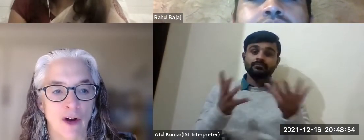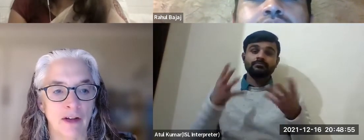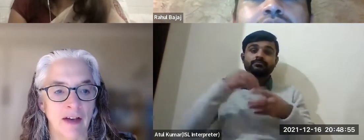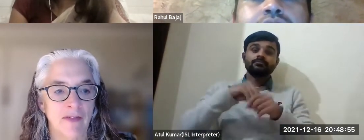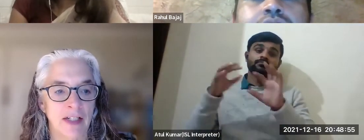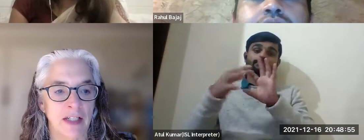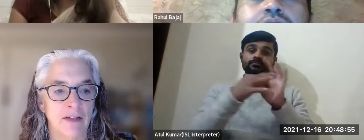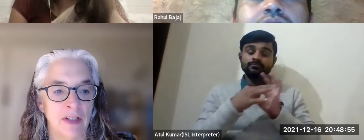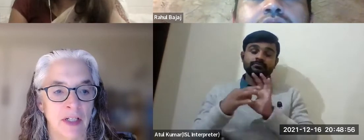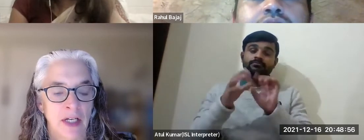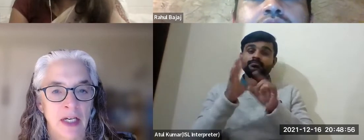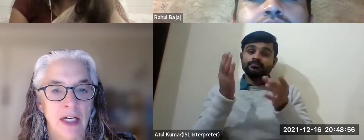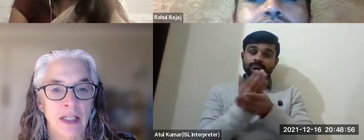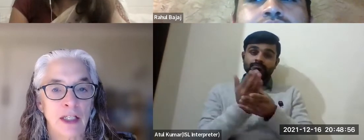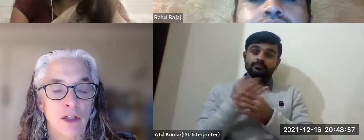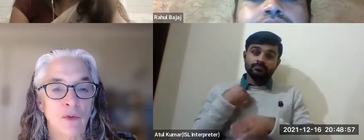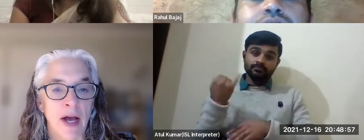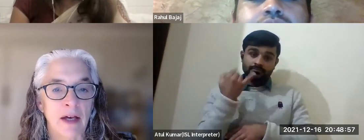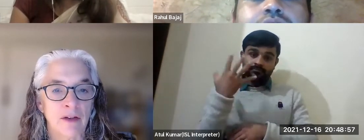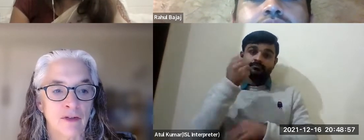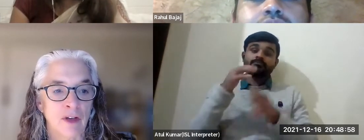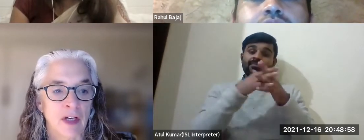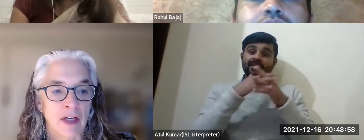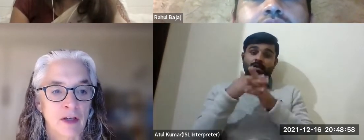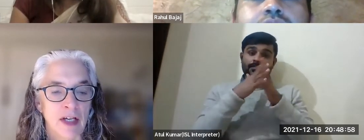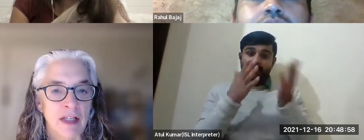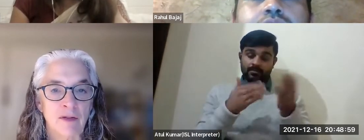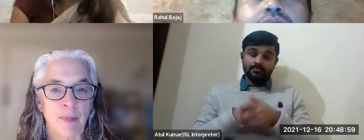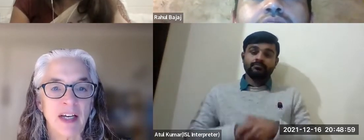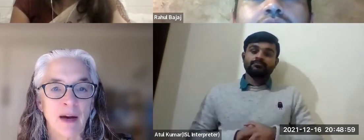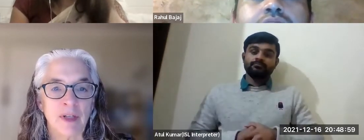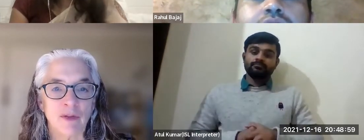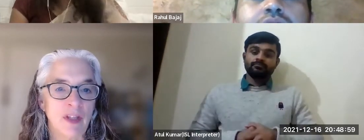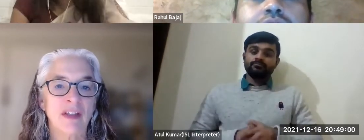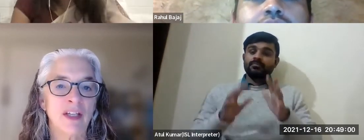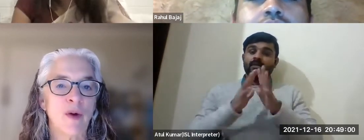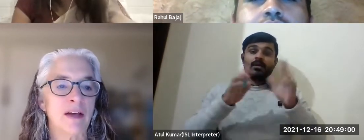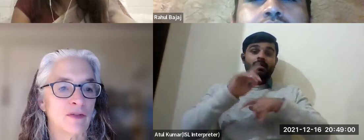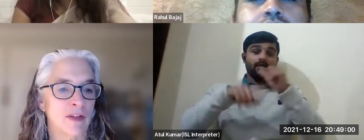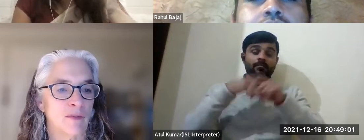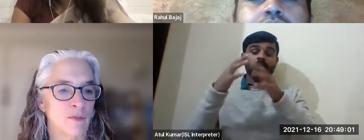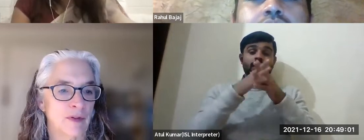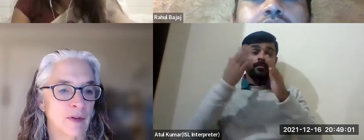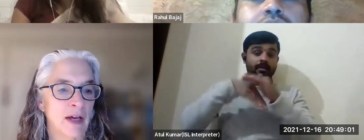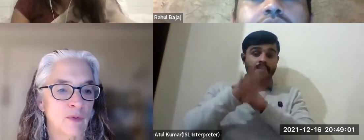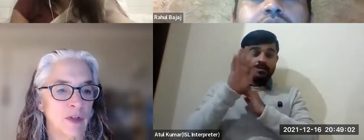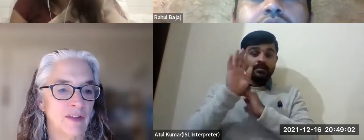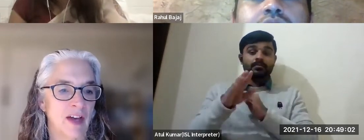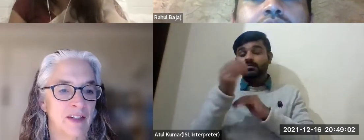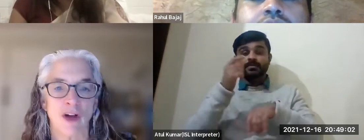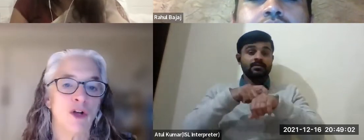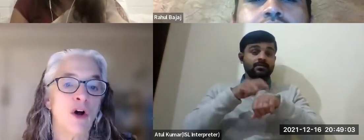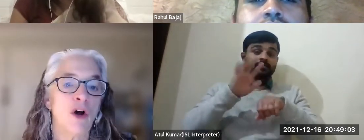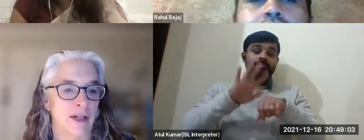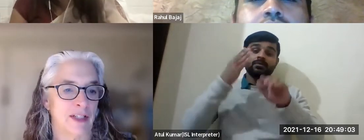connecting the dots. I find even in the US, in these big companies within the US, sometimes one